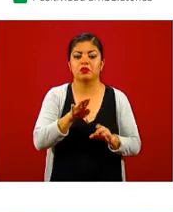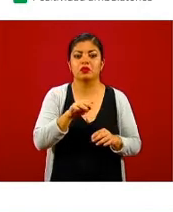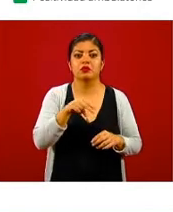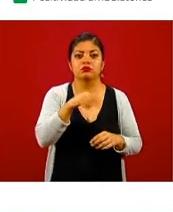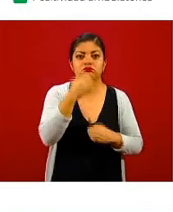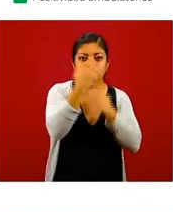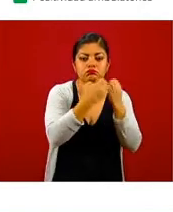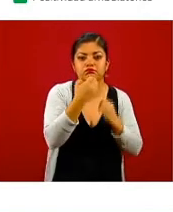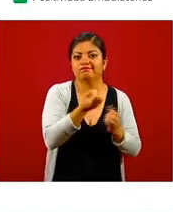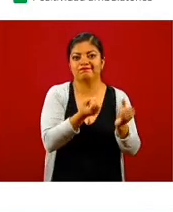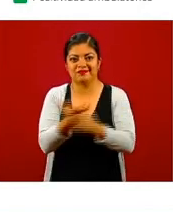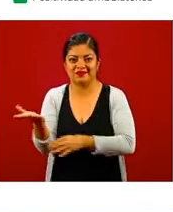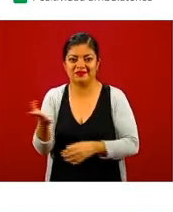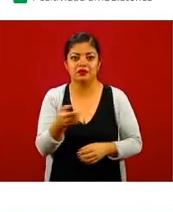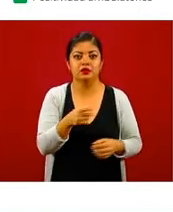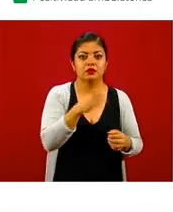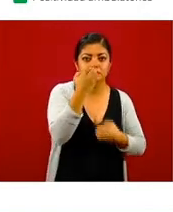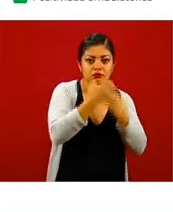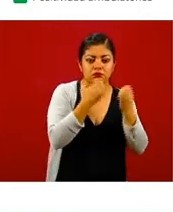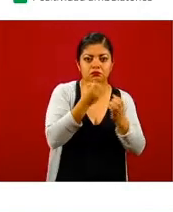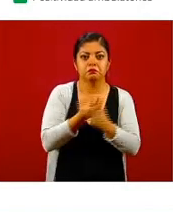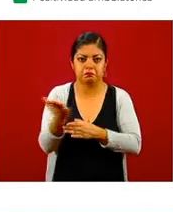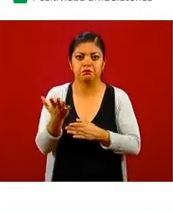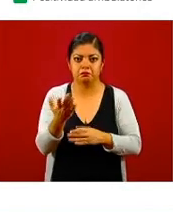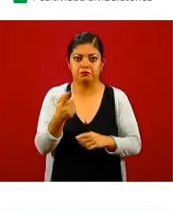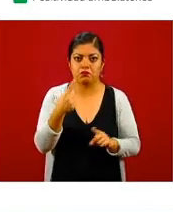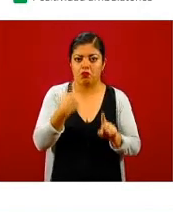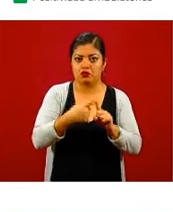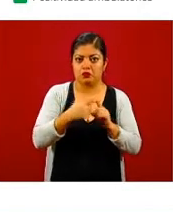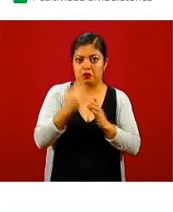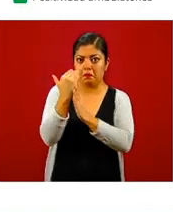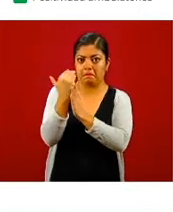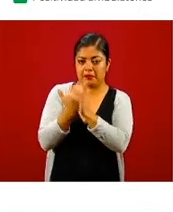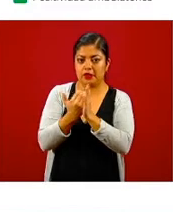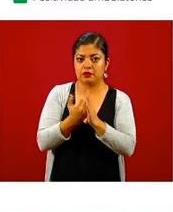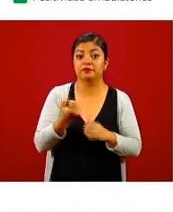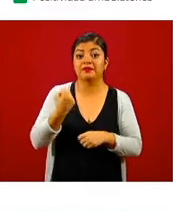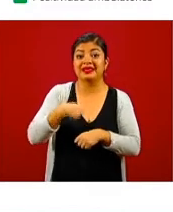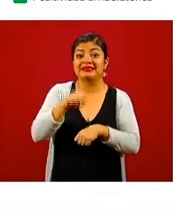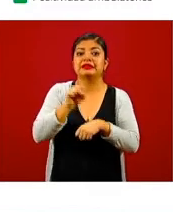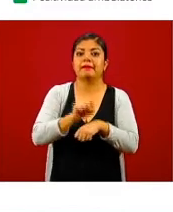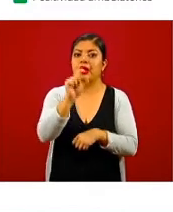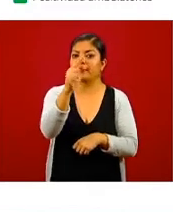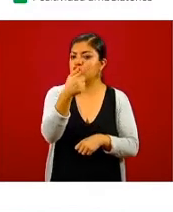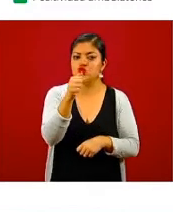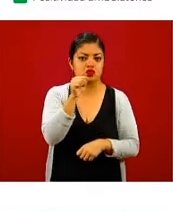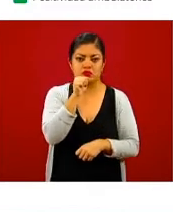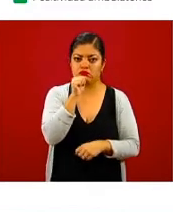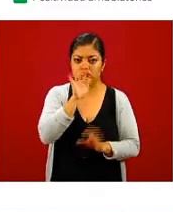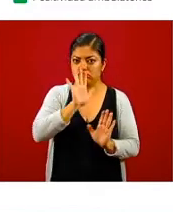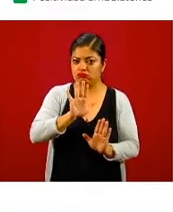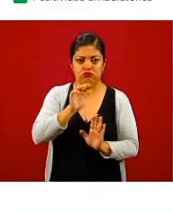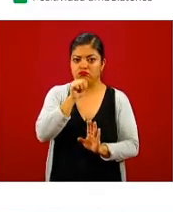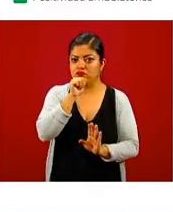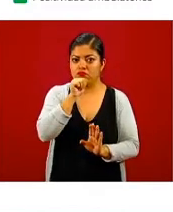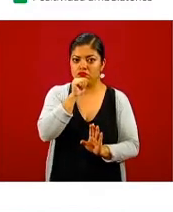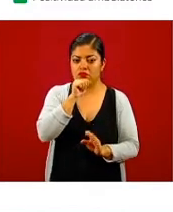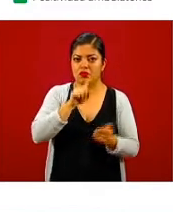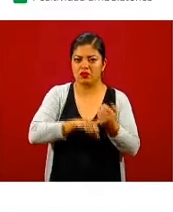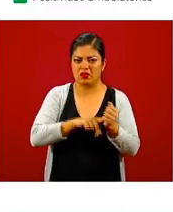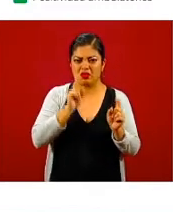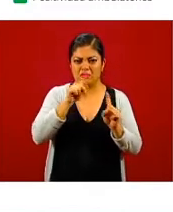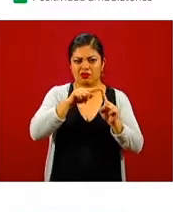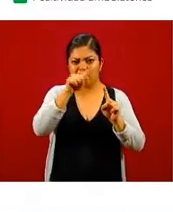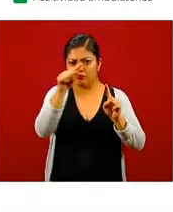information, we see that percentage change. It goes down with walk-in